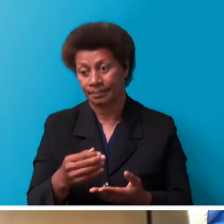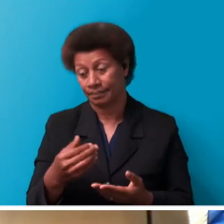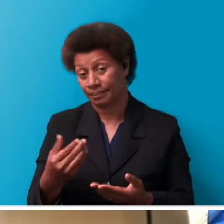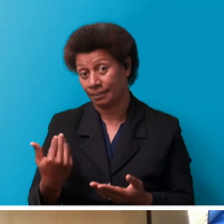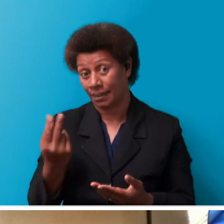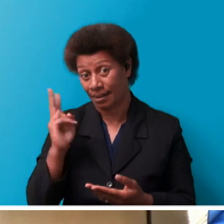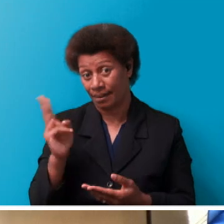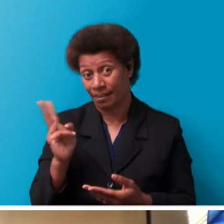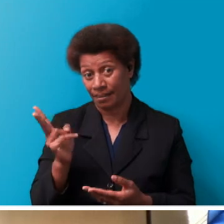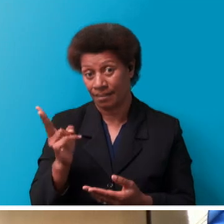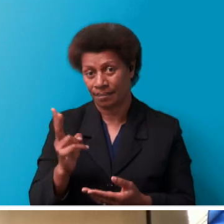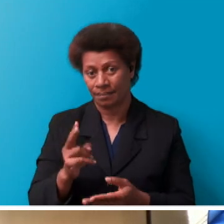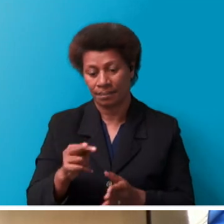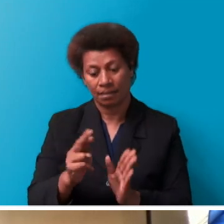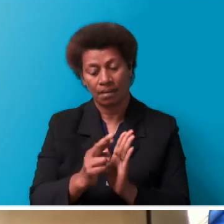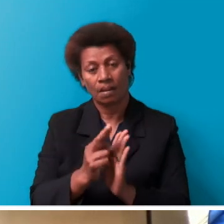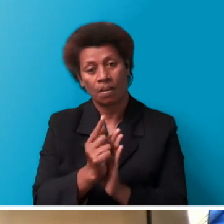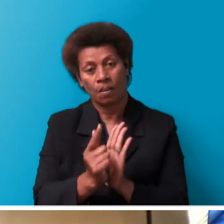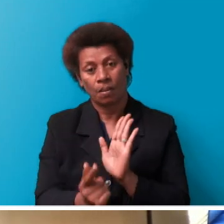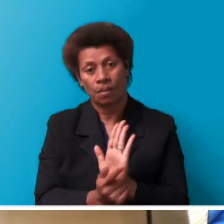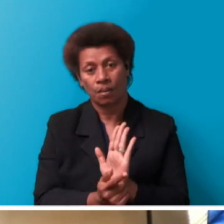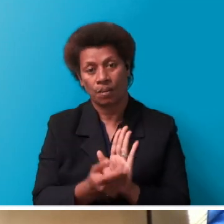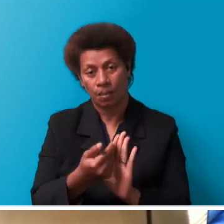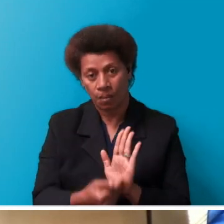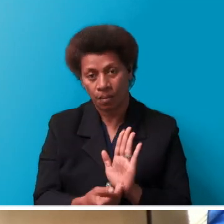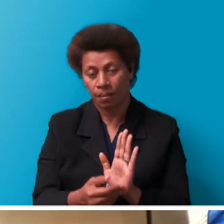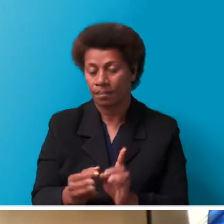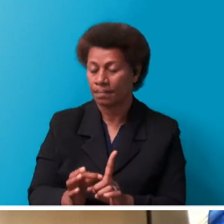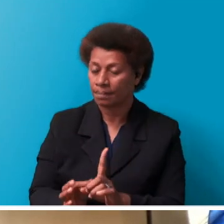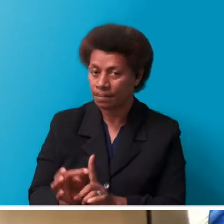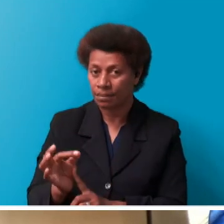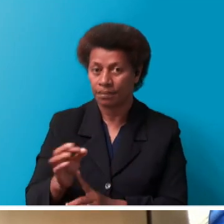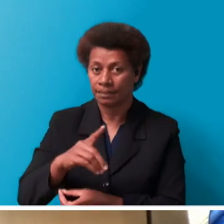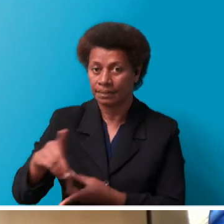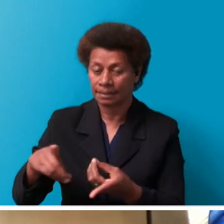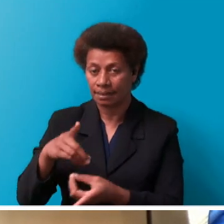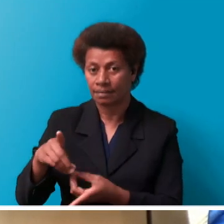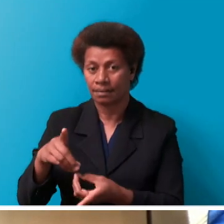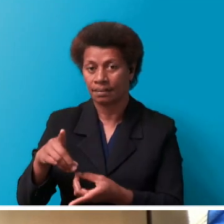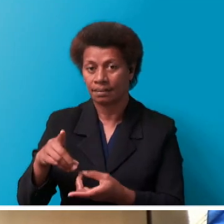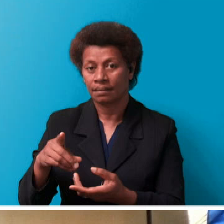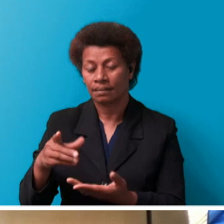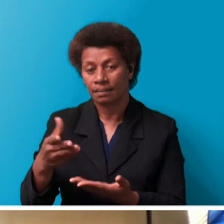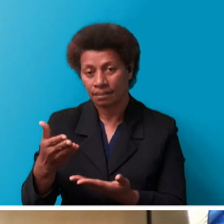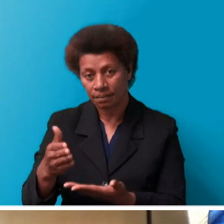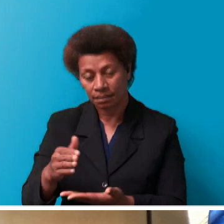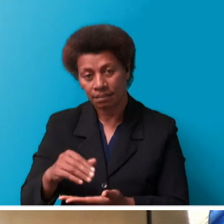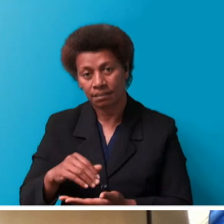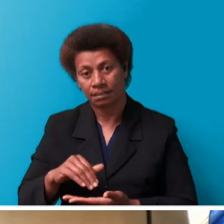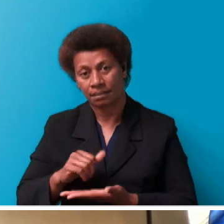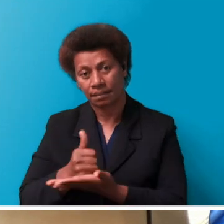reinforcing the rule of law, improving disaster response, modernizing our defense